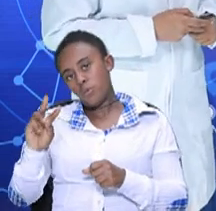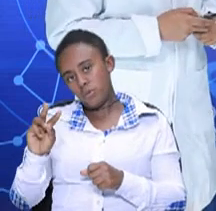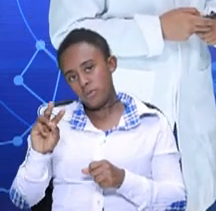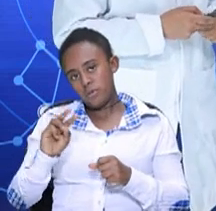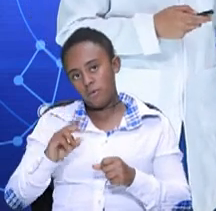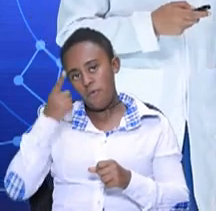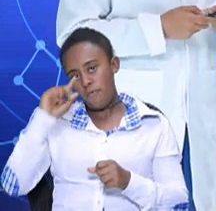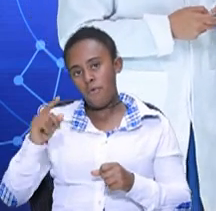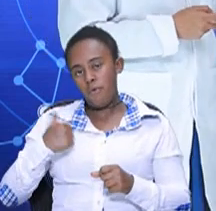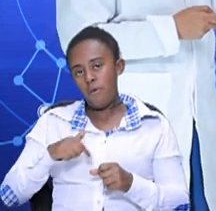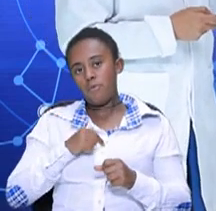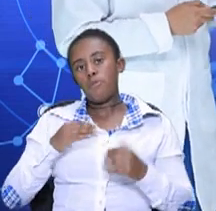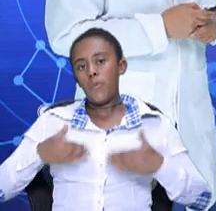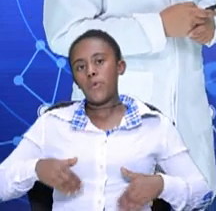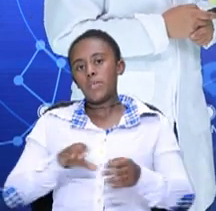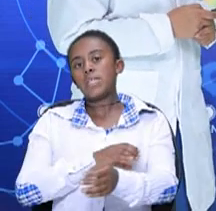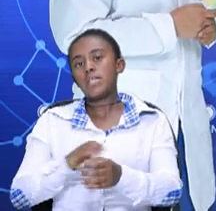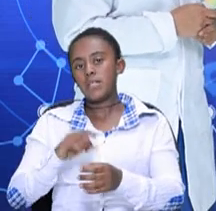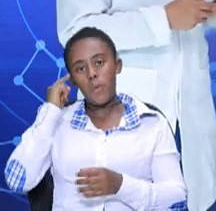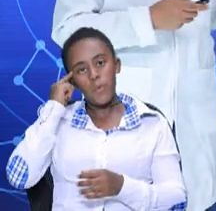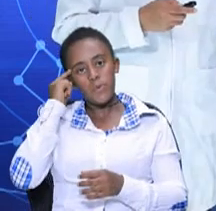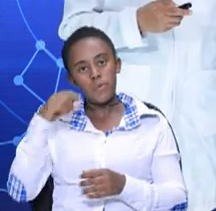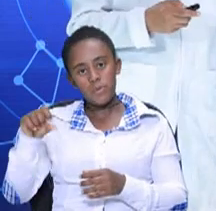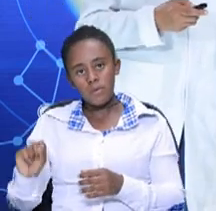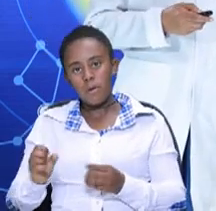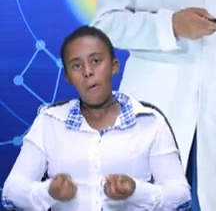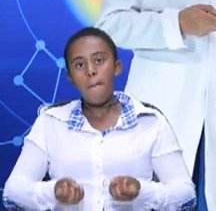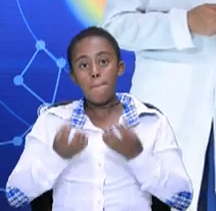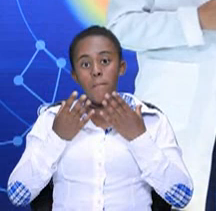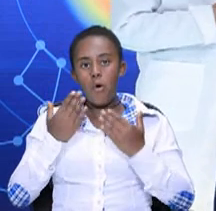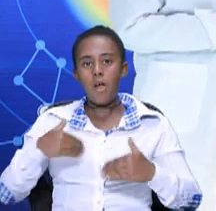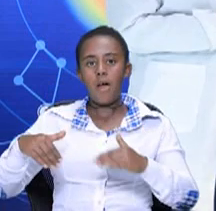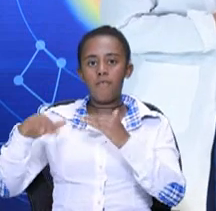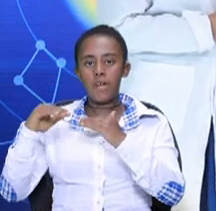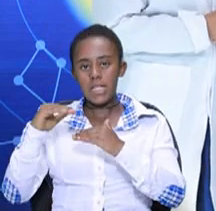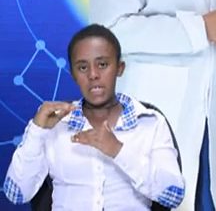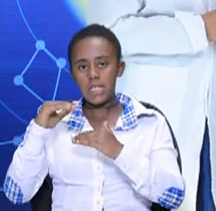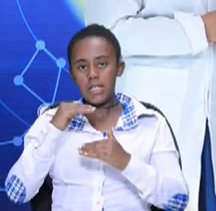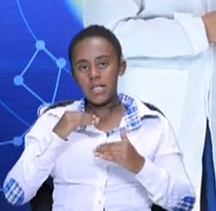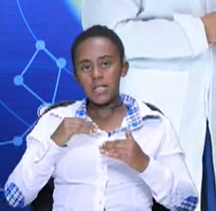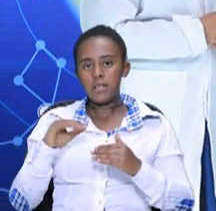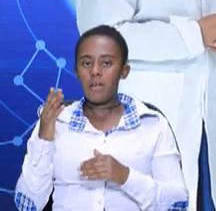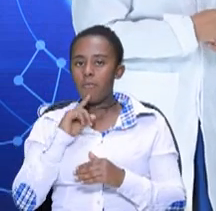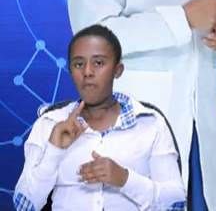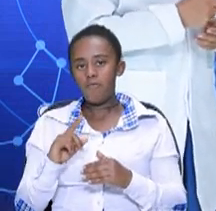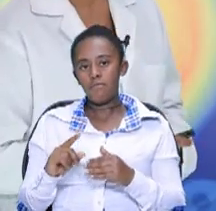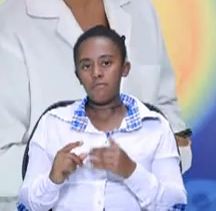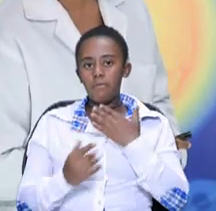body cells. For that reason, it is considered as the more advanced type of blood